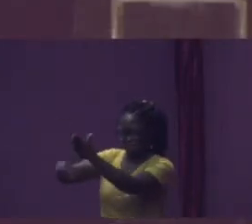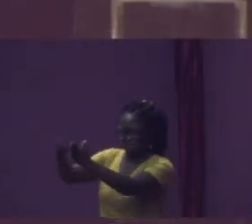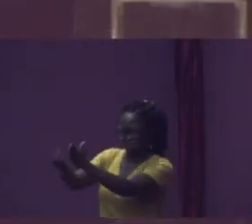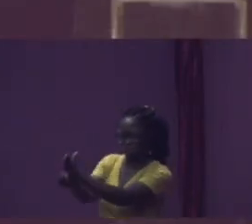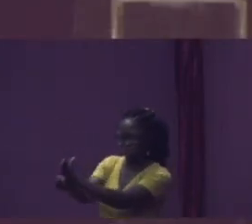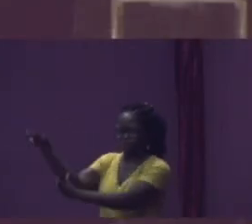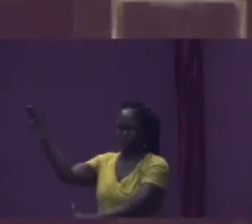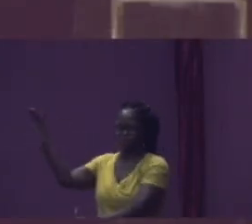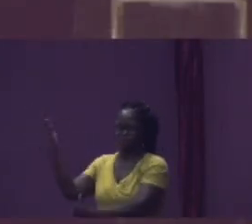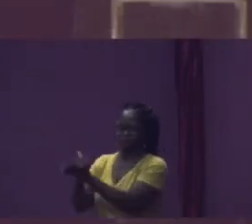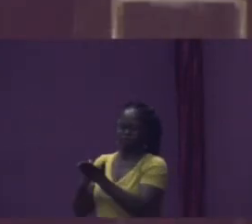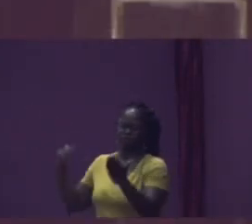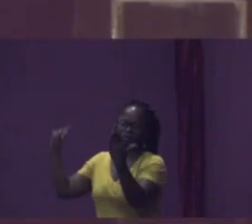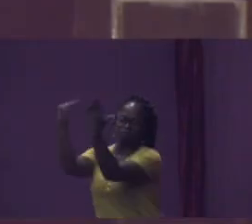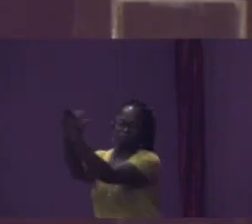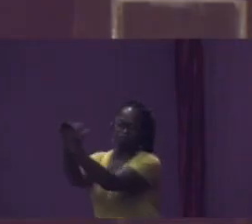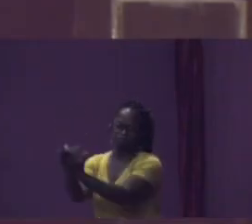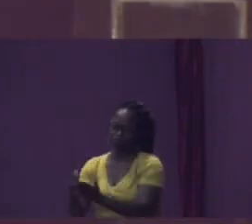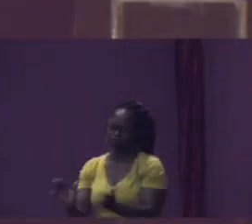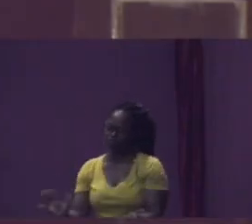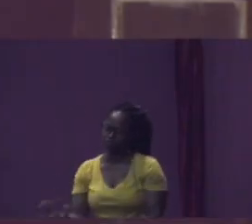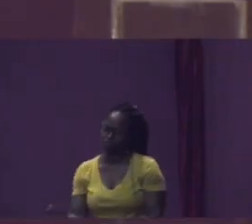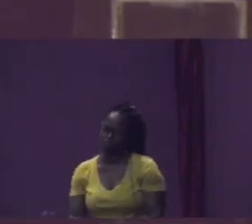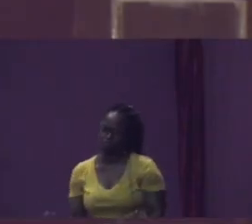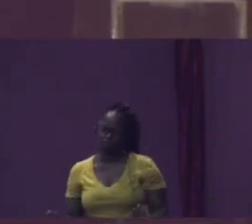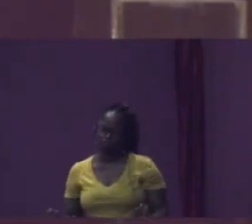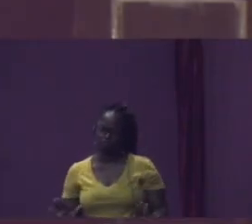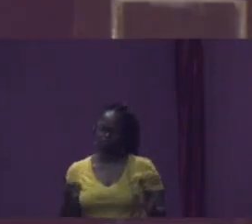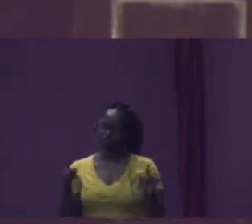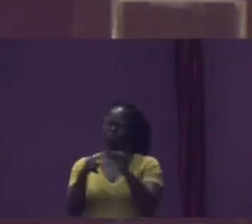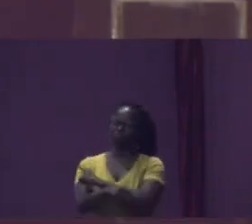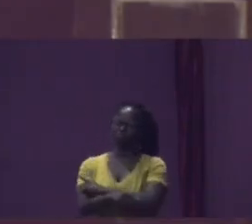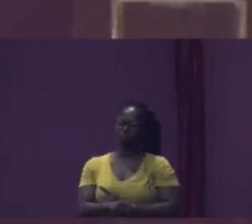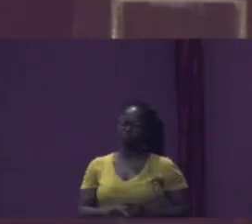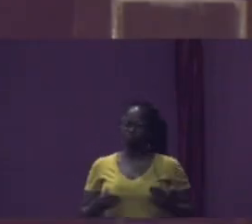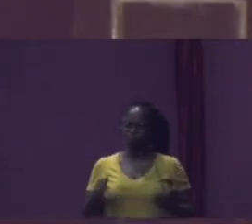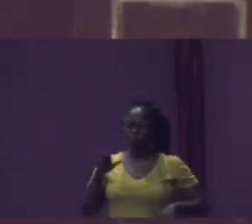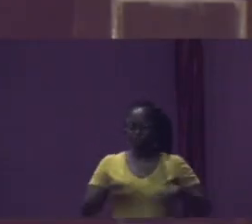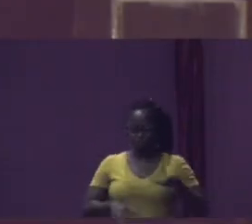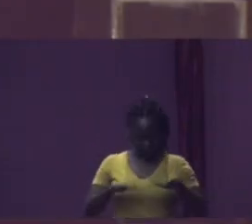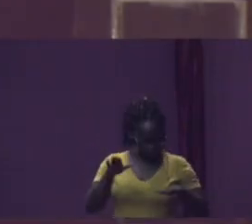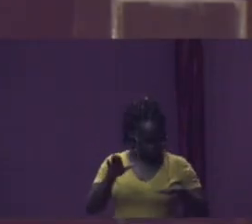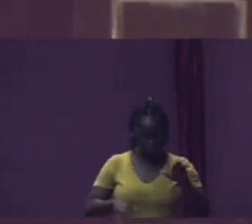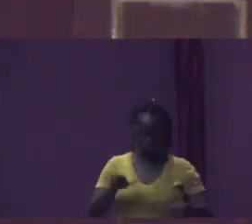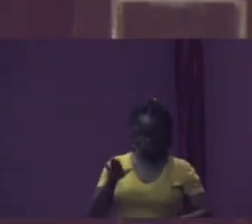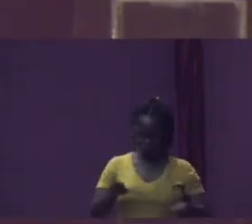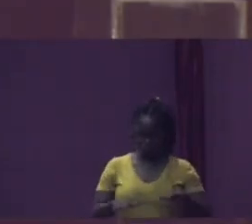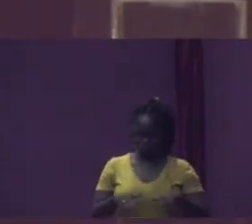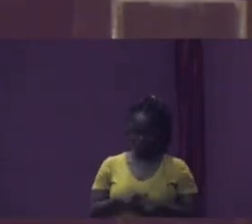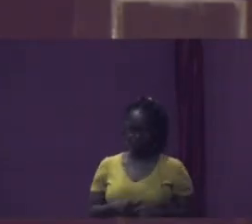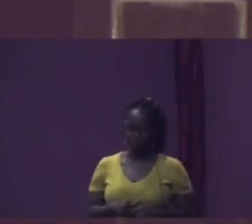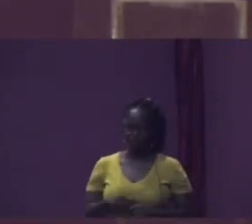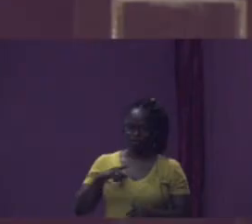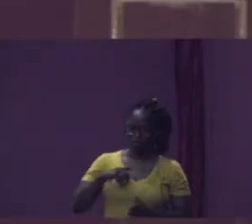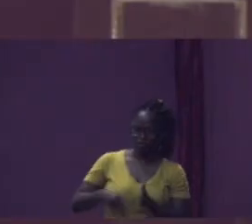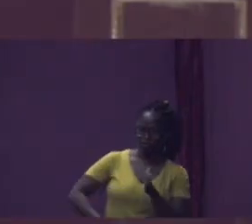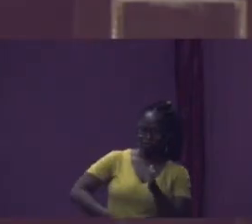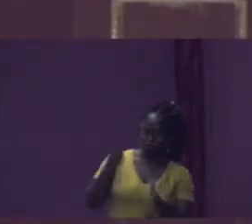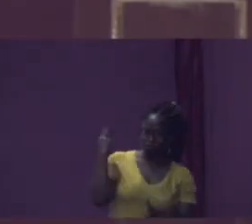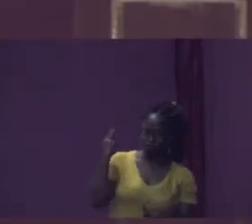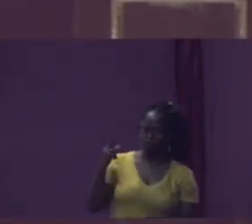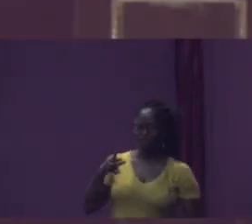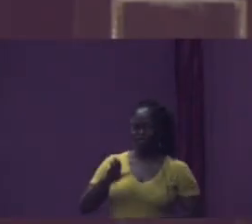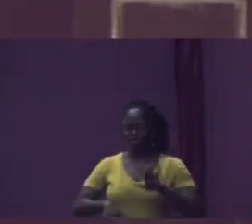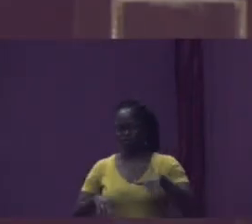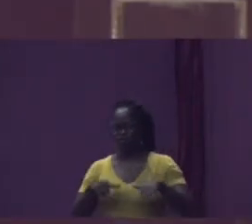It's not doing amniotomy sometimes, C-section sometimes, induction or augmentation in some cases. It's the